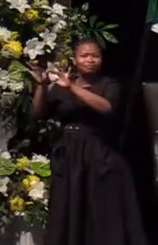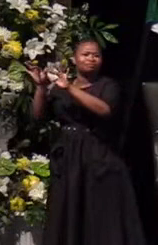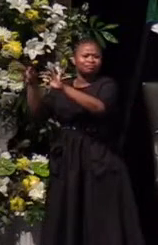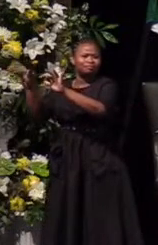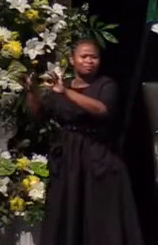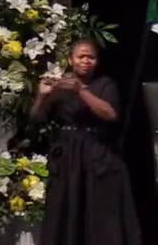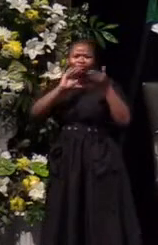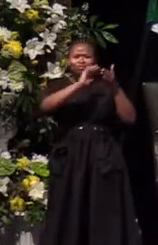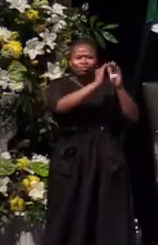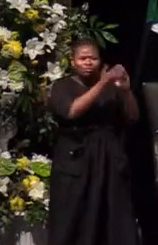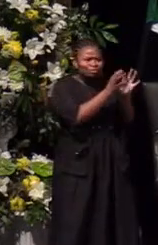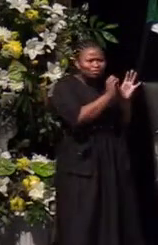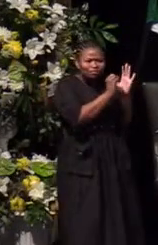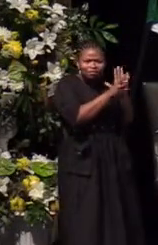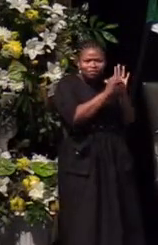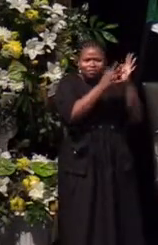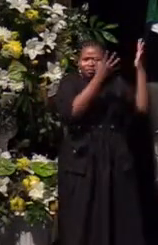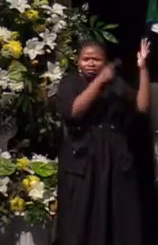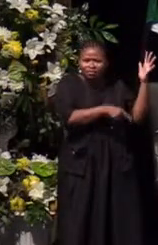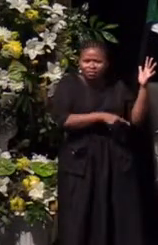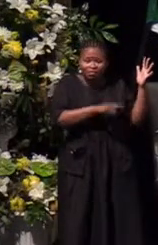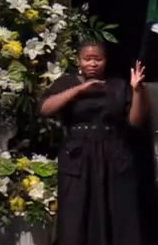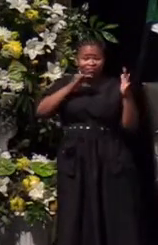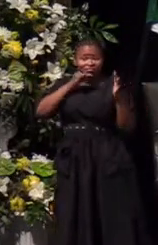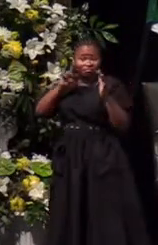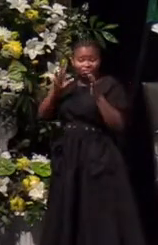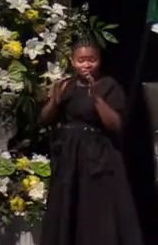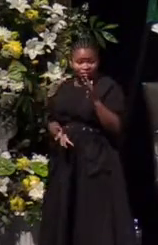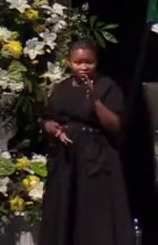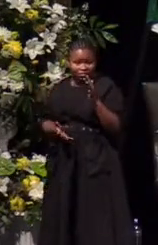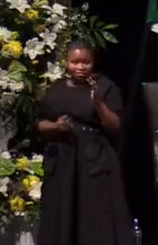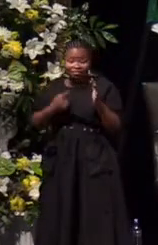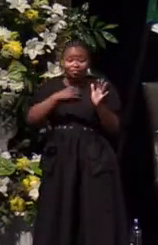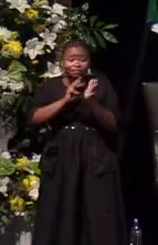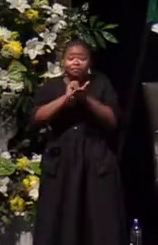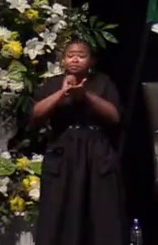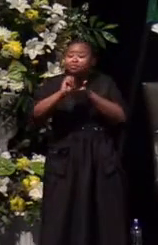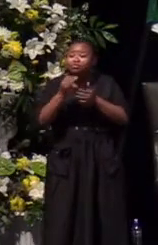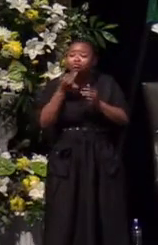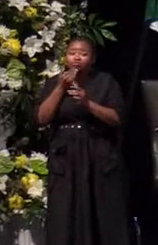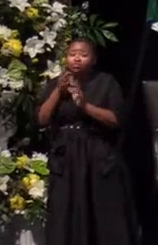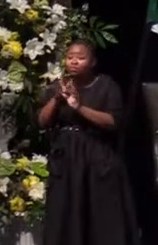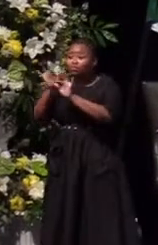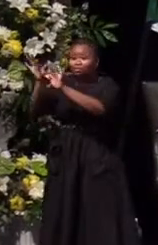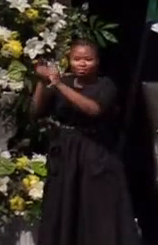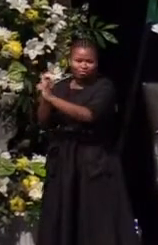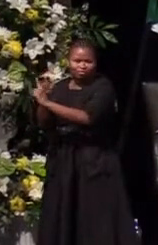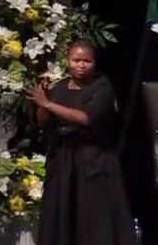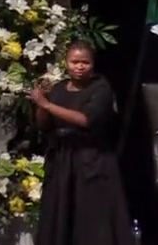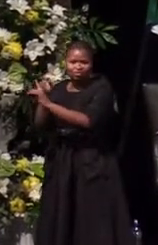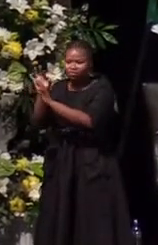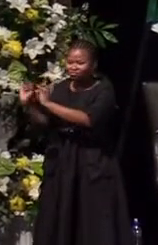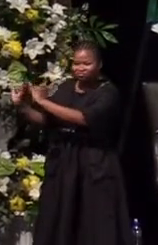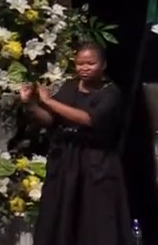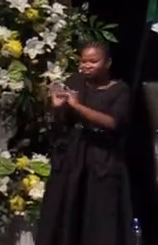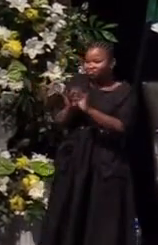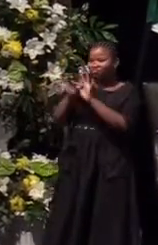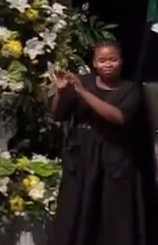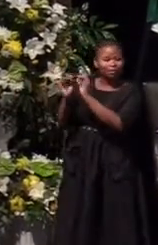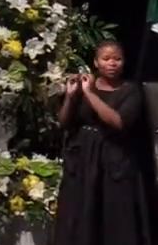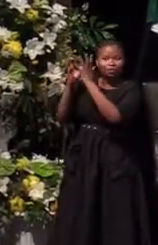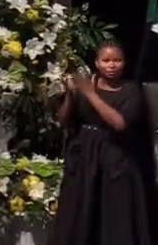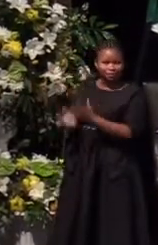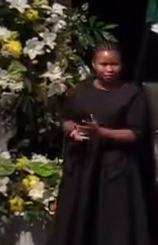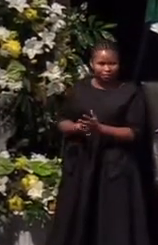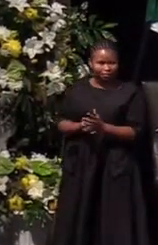are there's no Community media here you know what I mean and we want this message to get to where the people are but we are not inviting the people